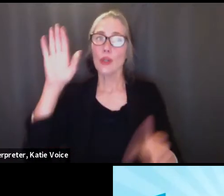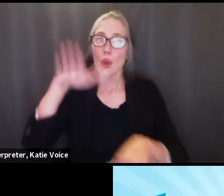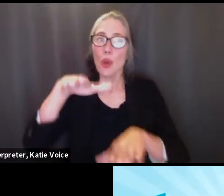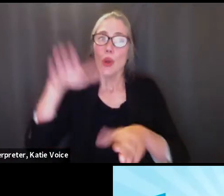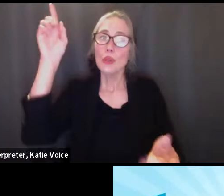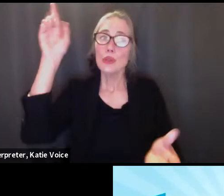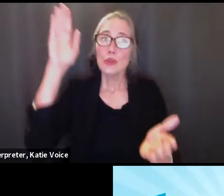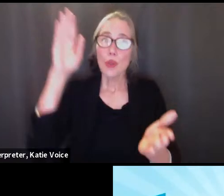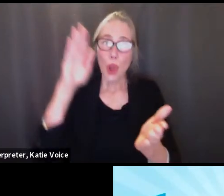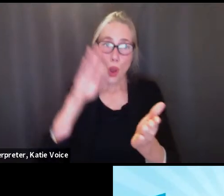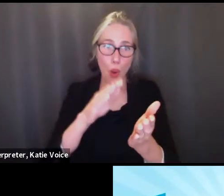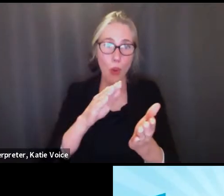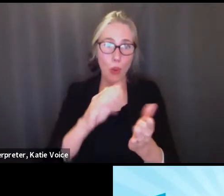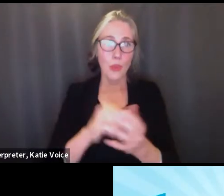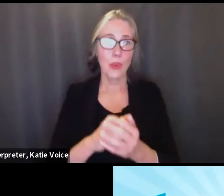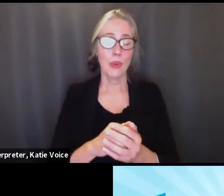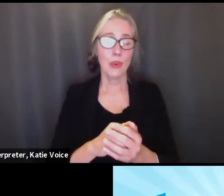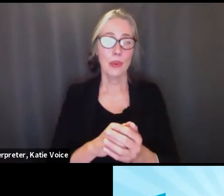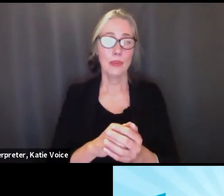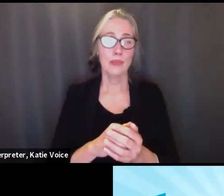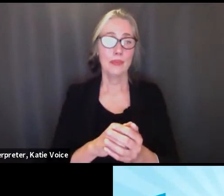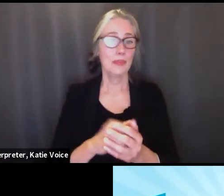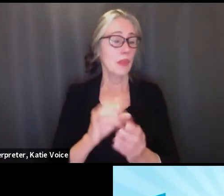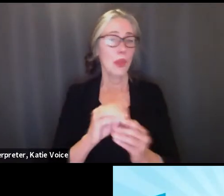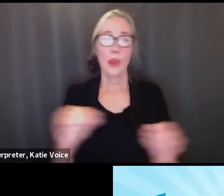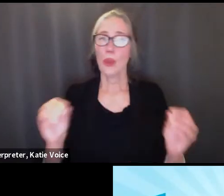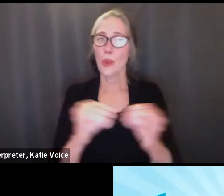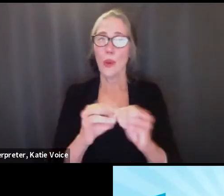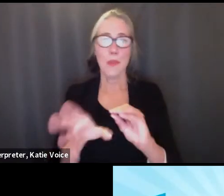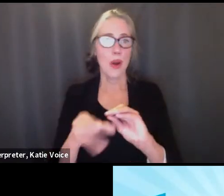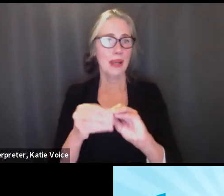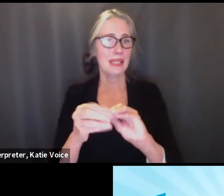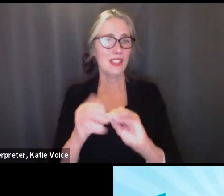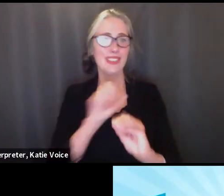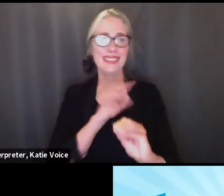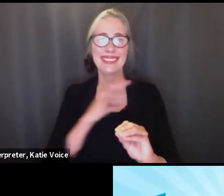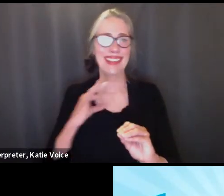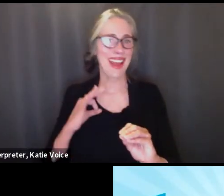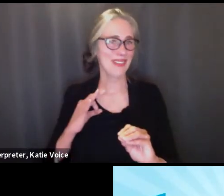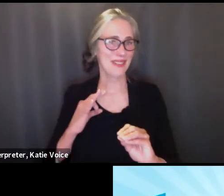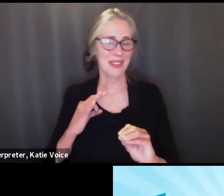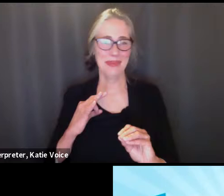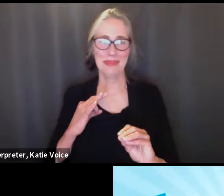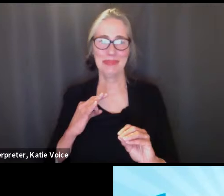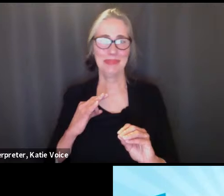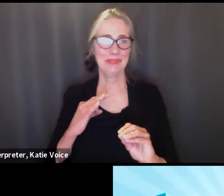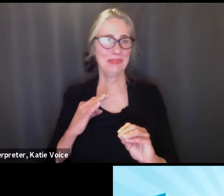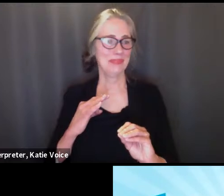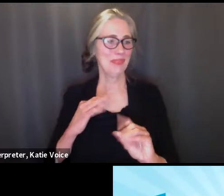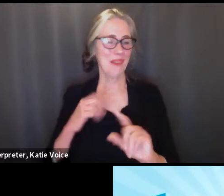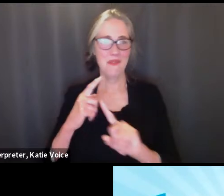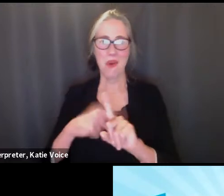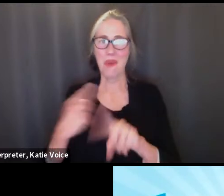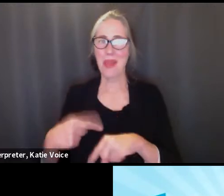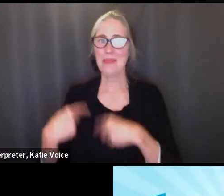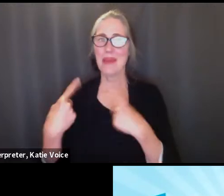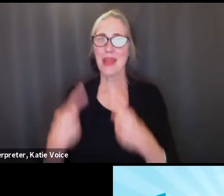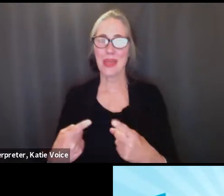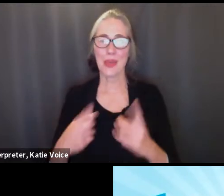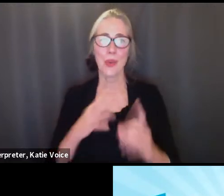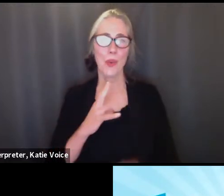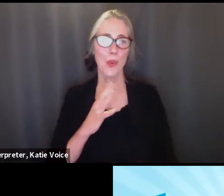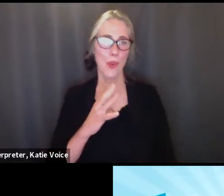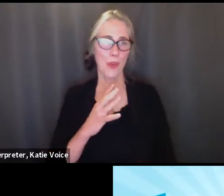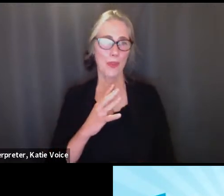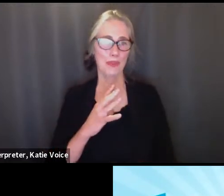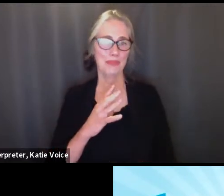Interesting to note that we have not had an additional staff case in over a month, and we attribute that